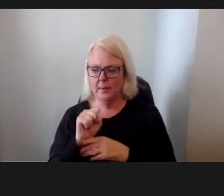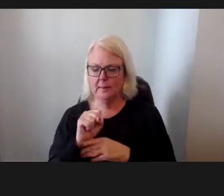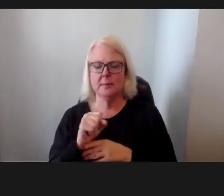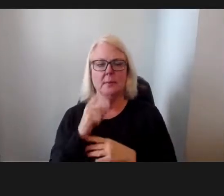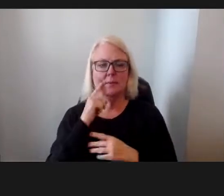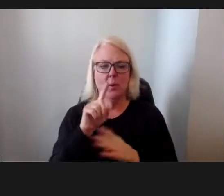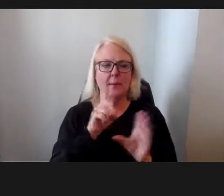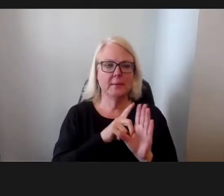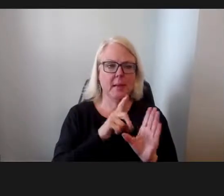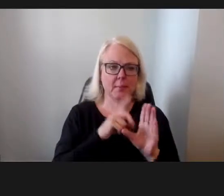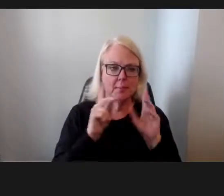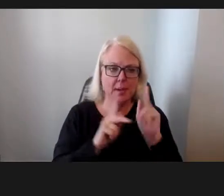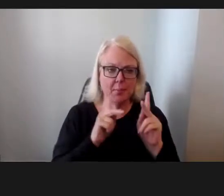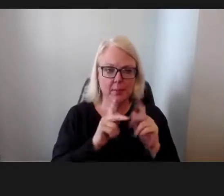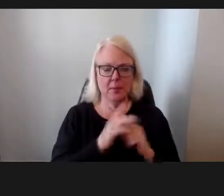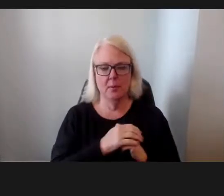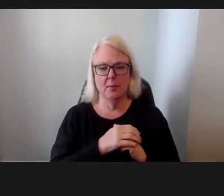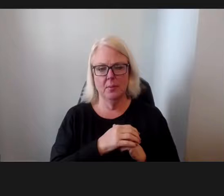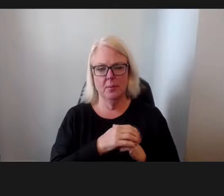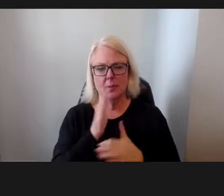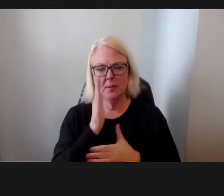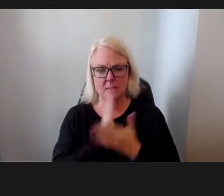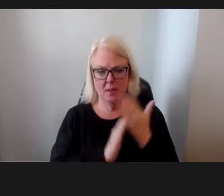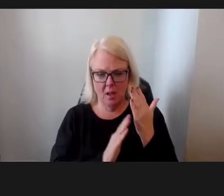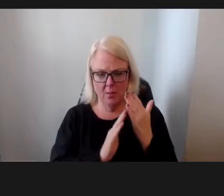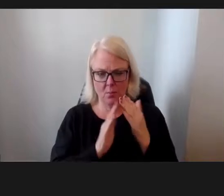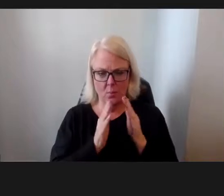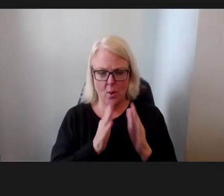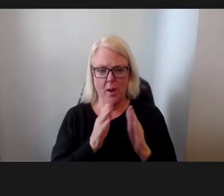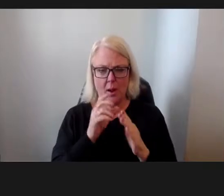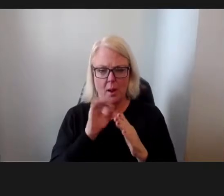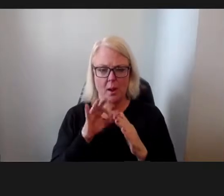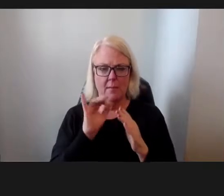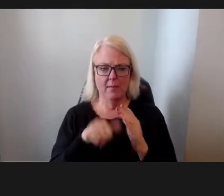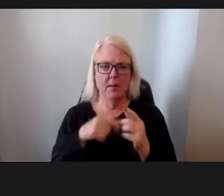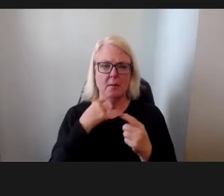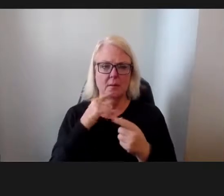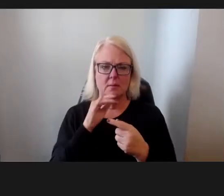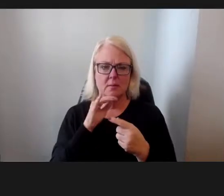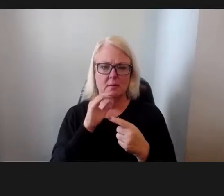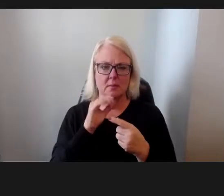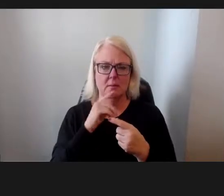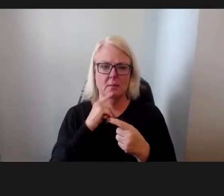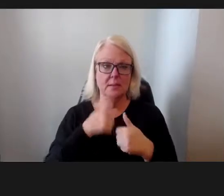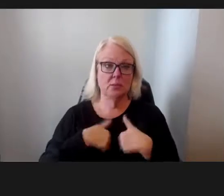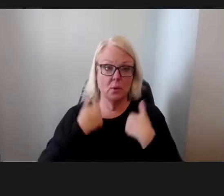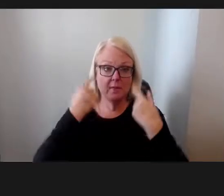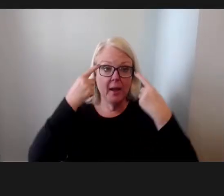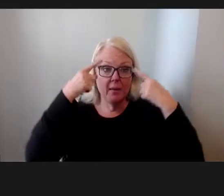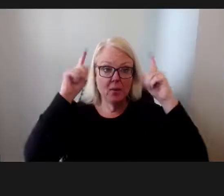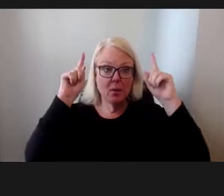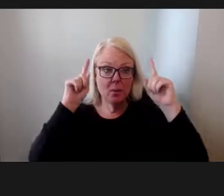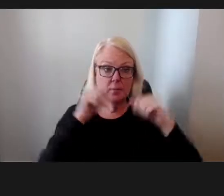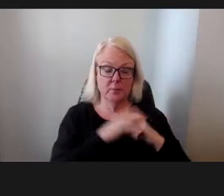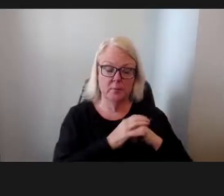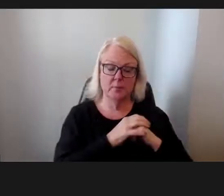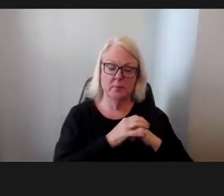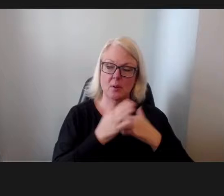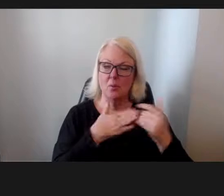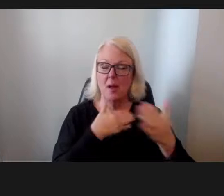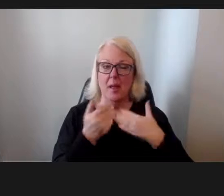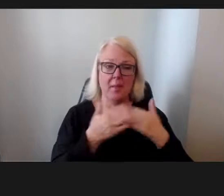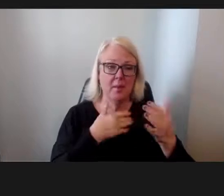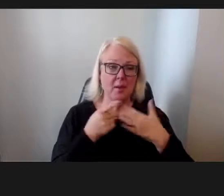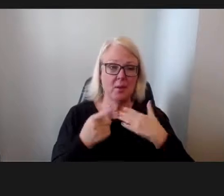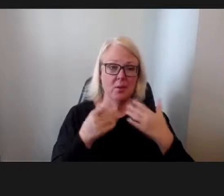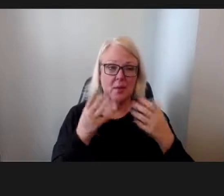for disabled people, some form of remuneration is survival. Whether you